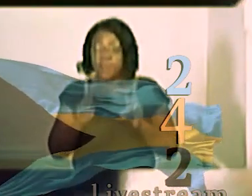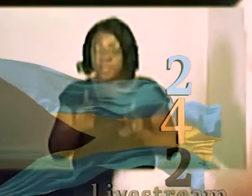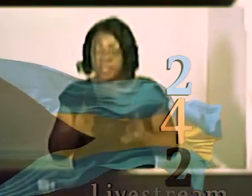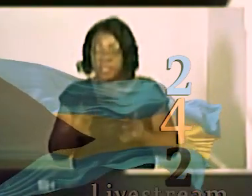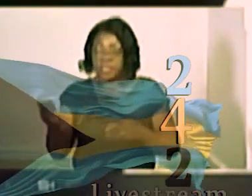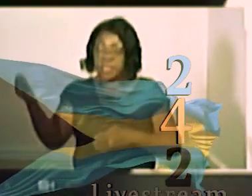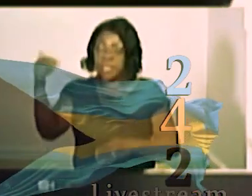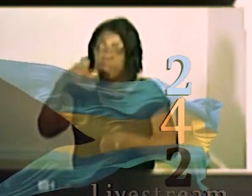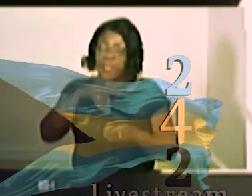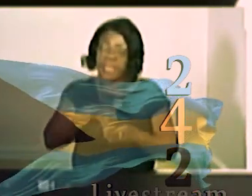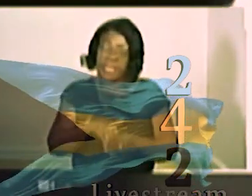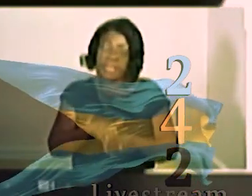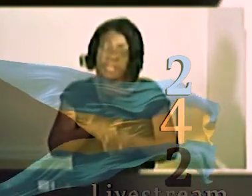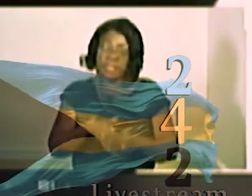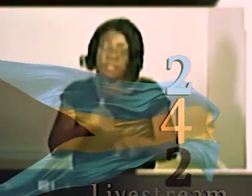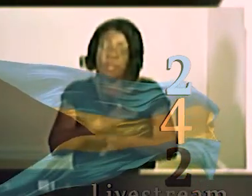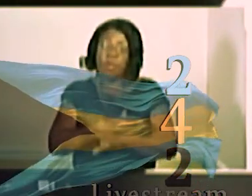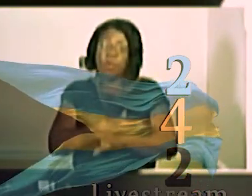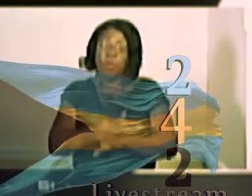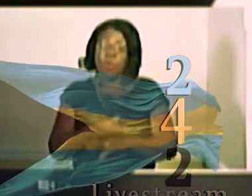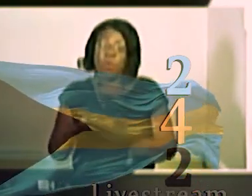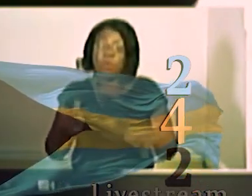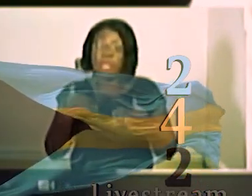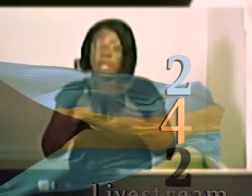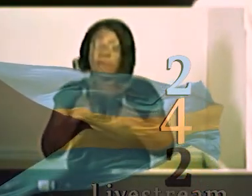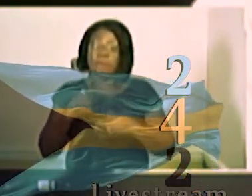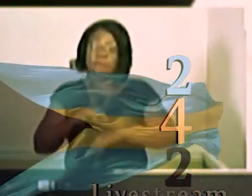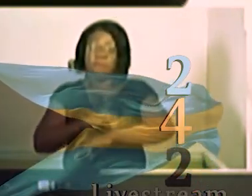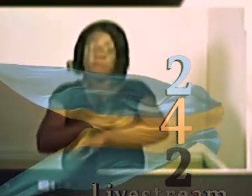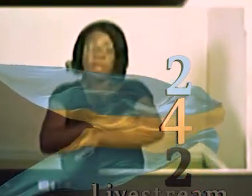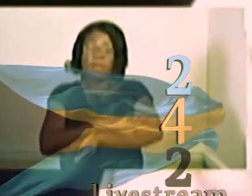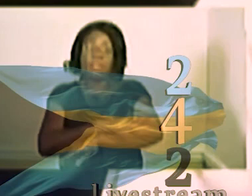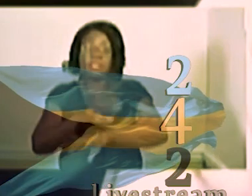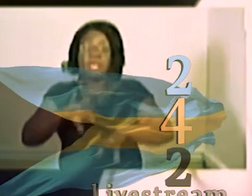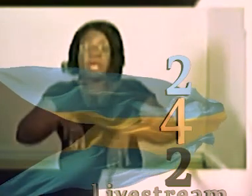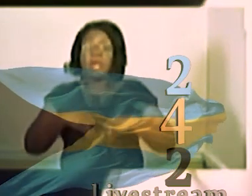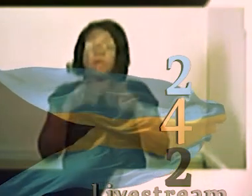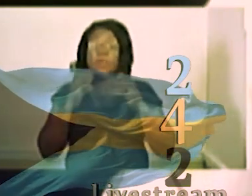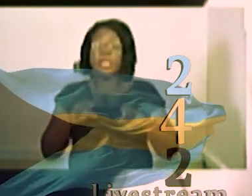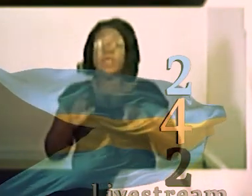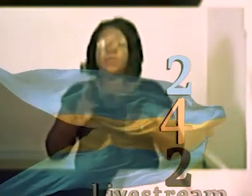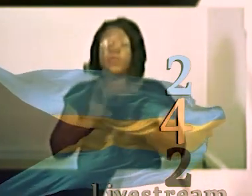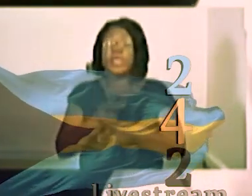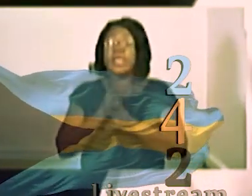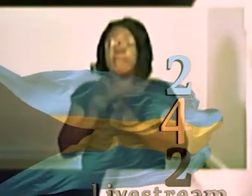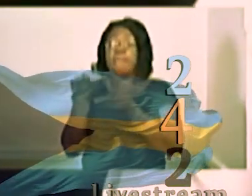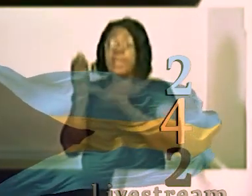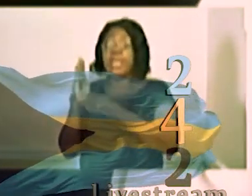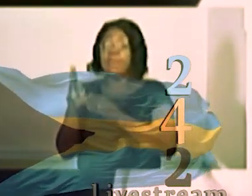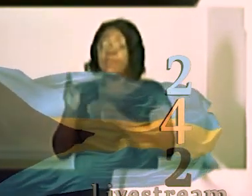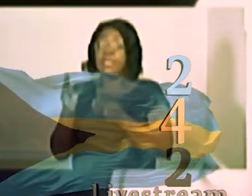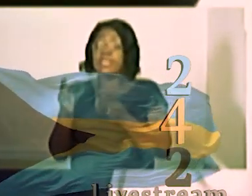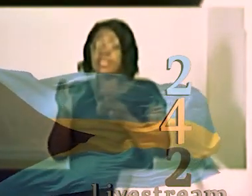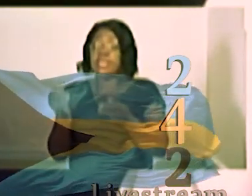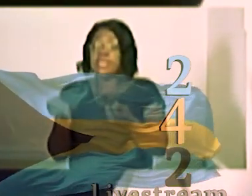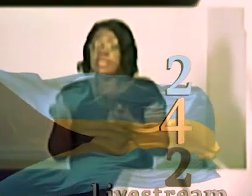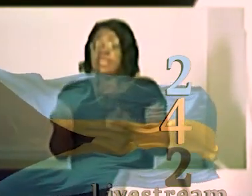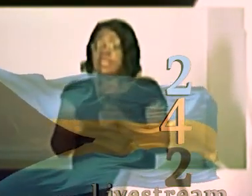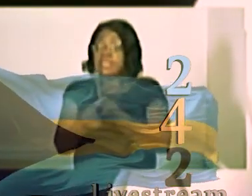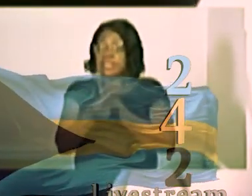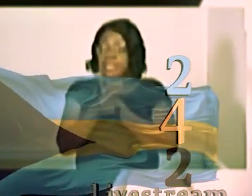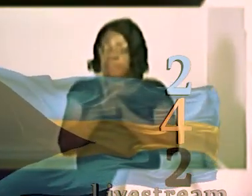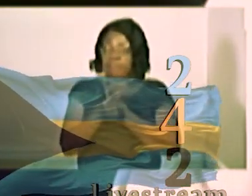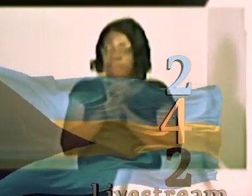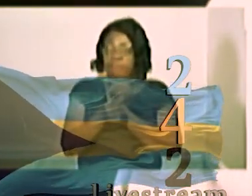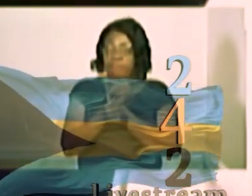happen? How are they going to be made safe? And in particular, the issue of having Bahamians continue to wear masks, but make